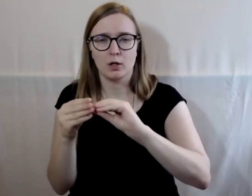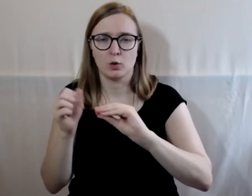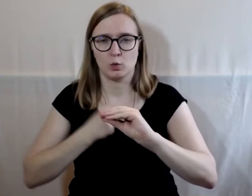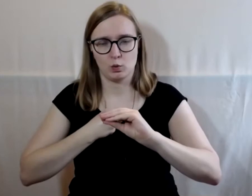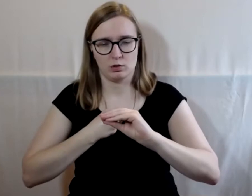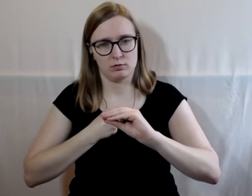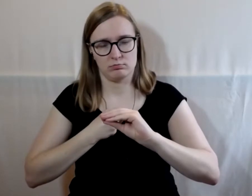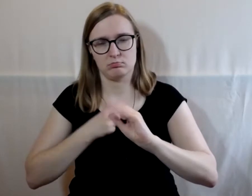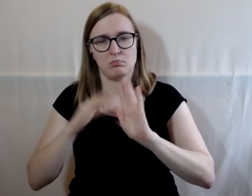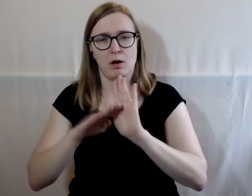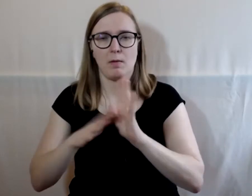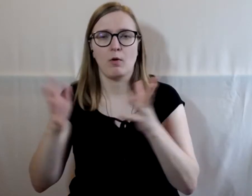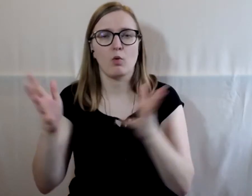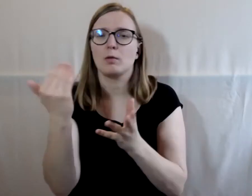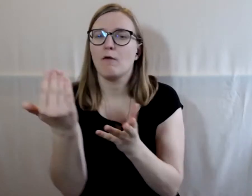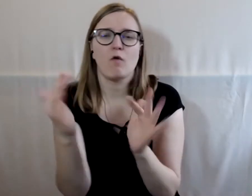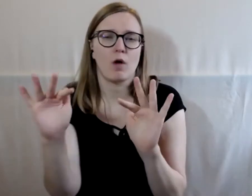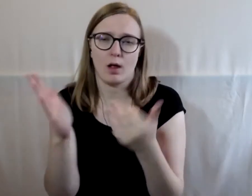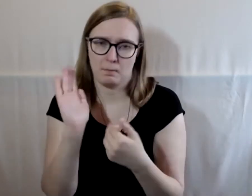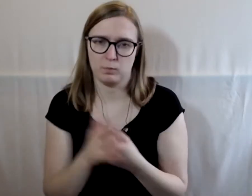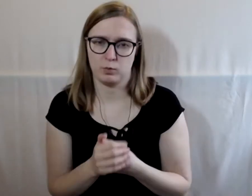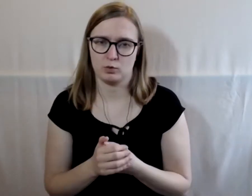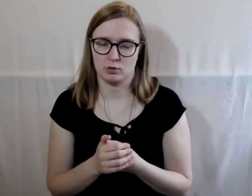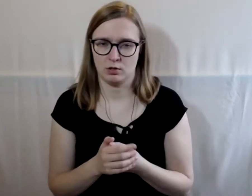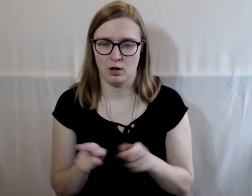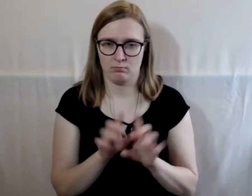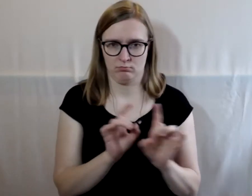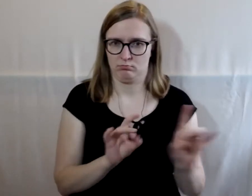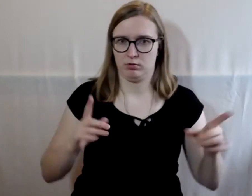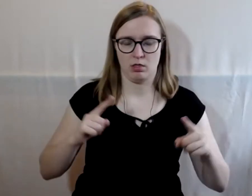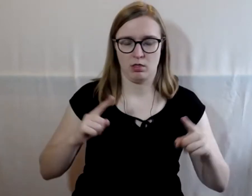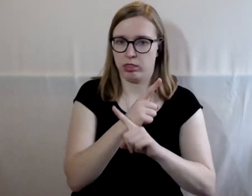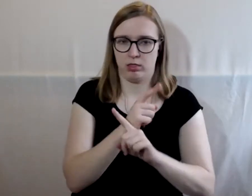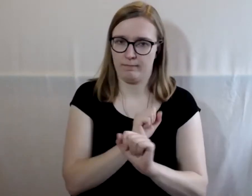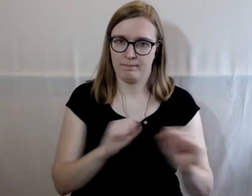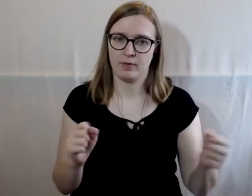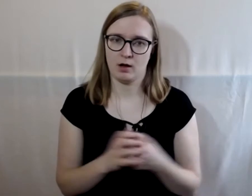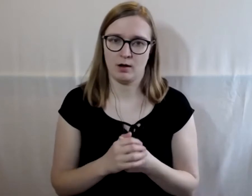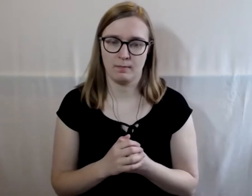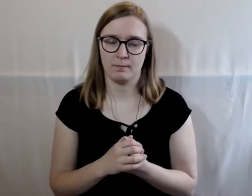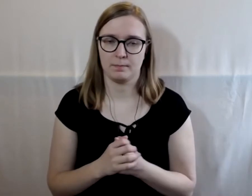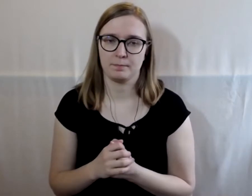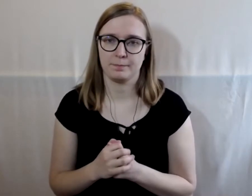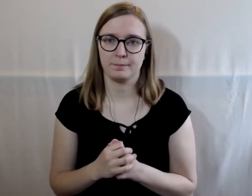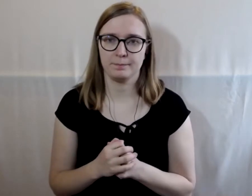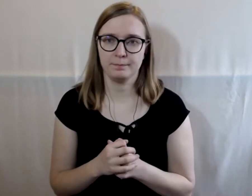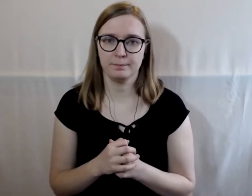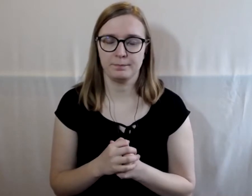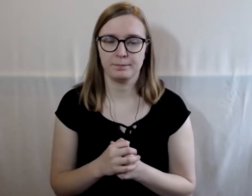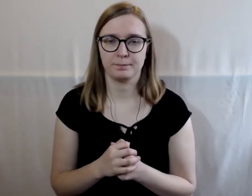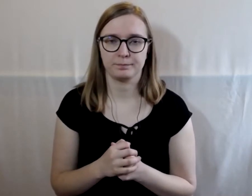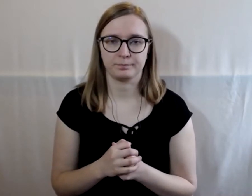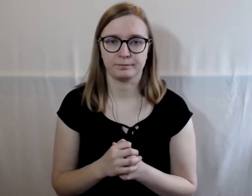in the law on education, since this year, we have